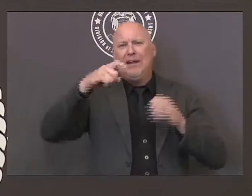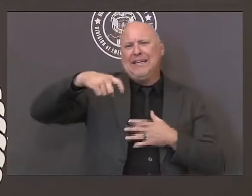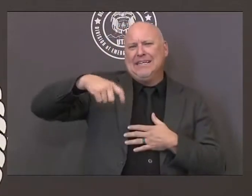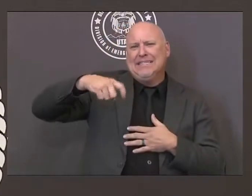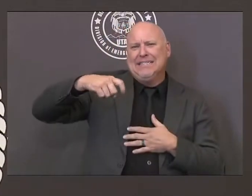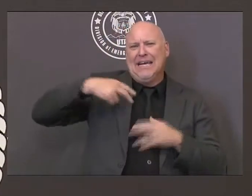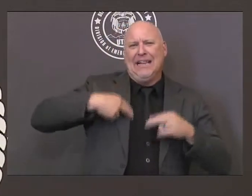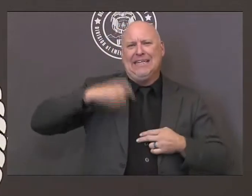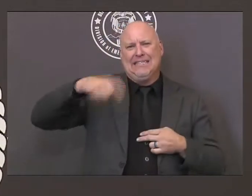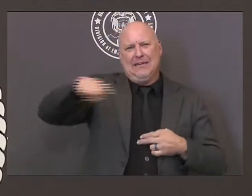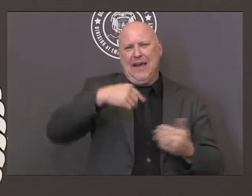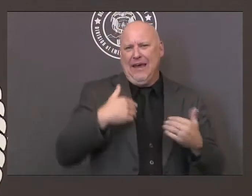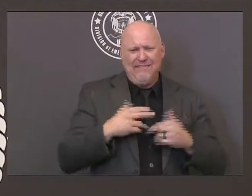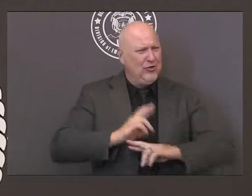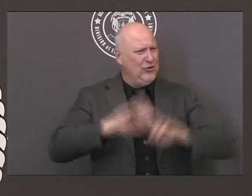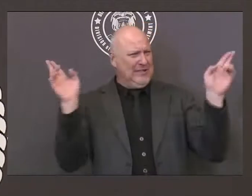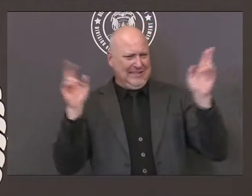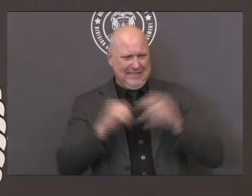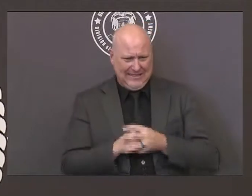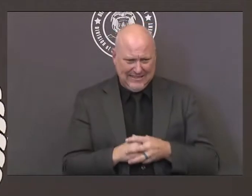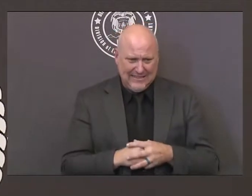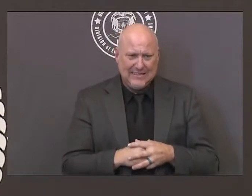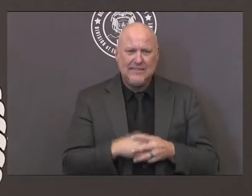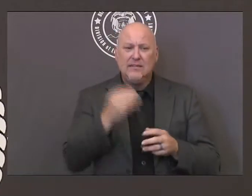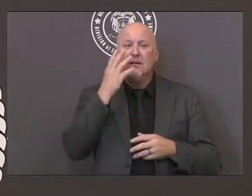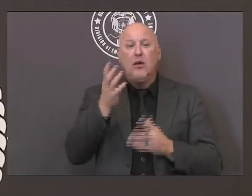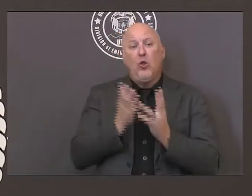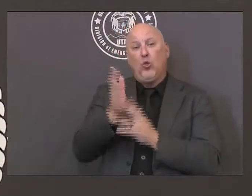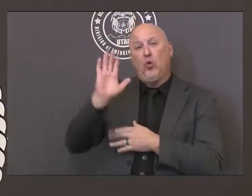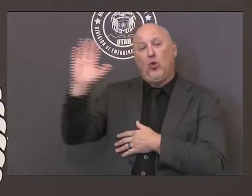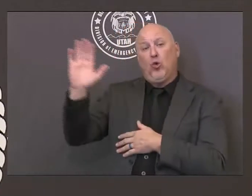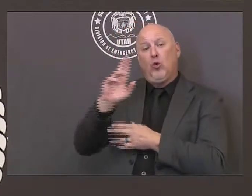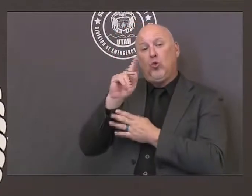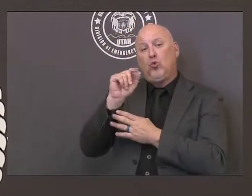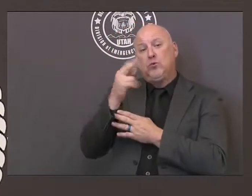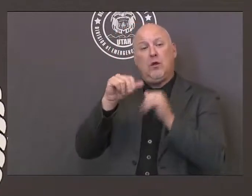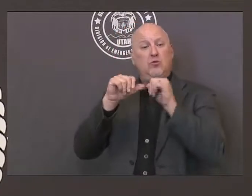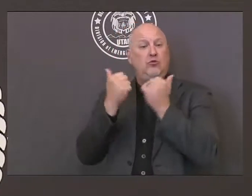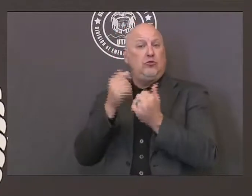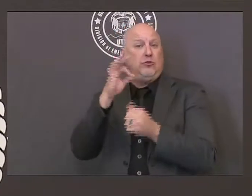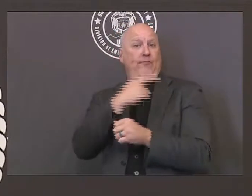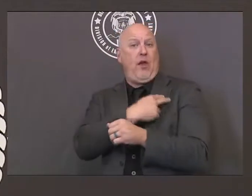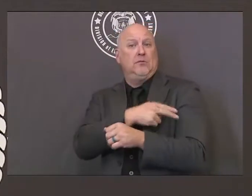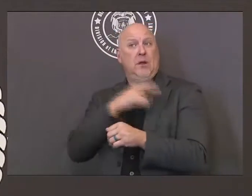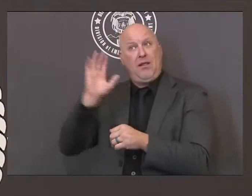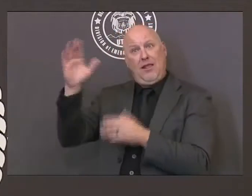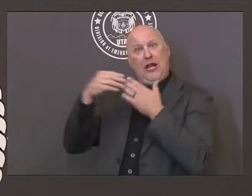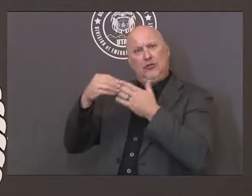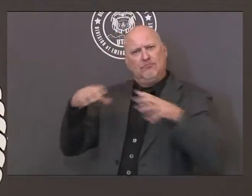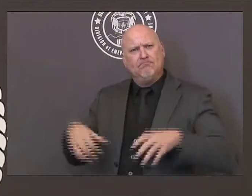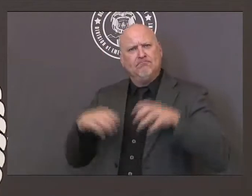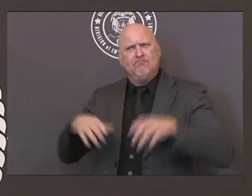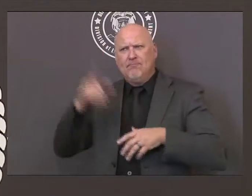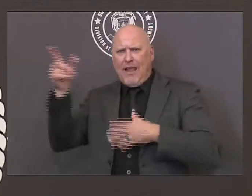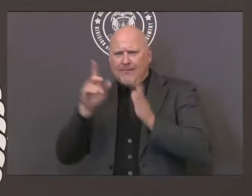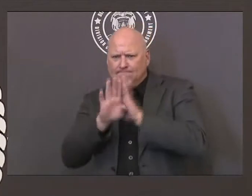Hospital Association and their collaboration with my colleagues with hospitals across this state, I know that's true of their hospitals as